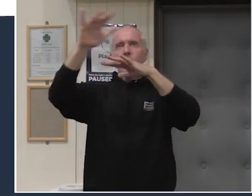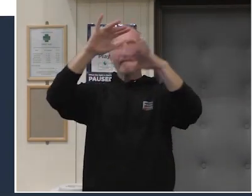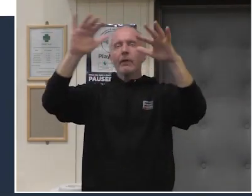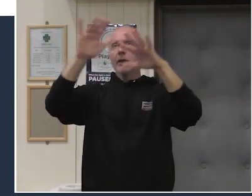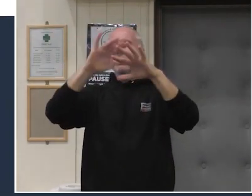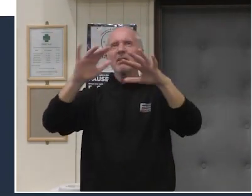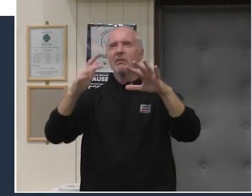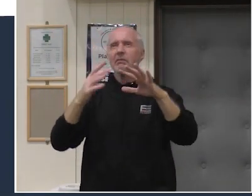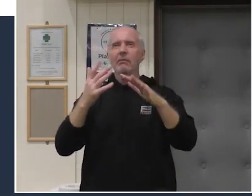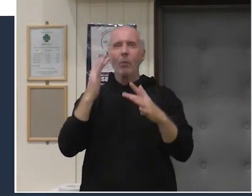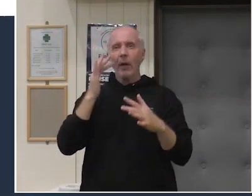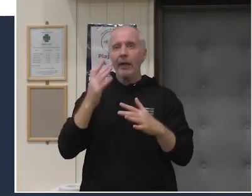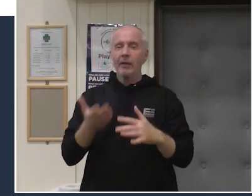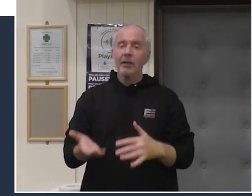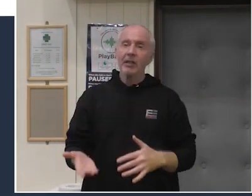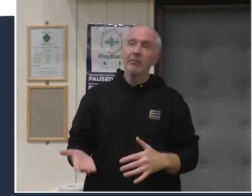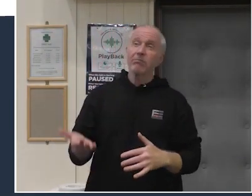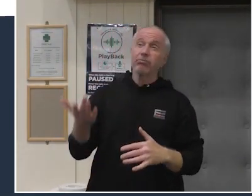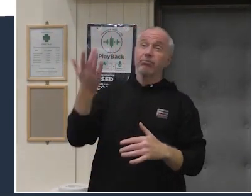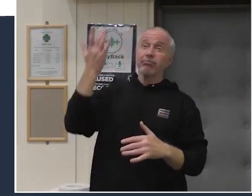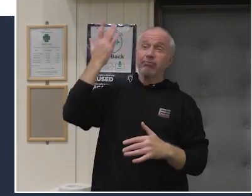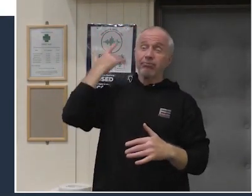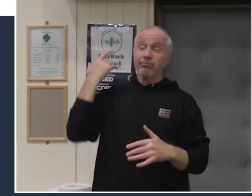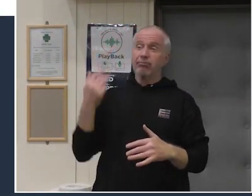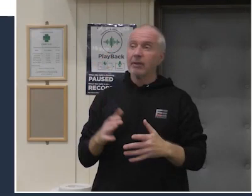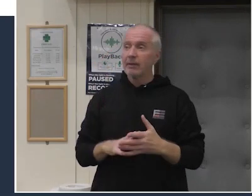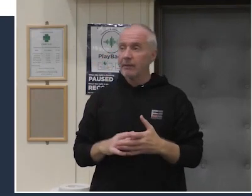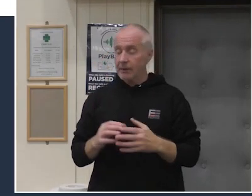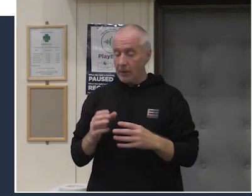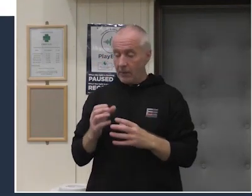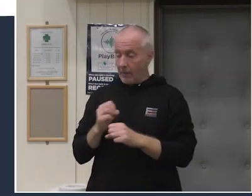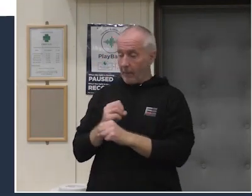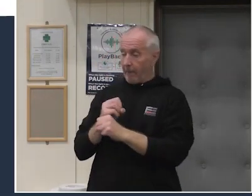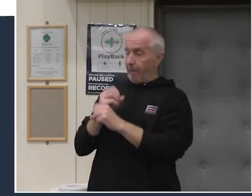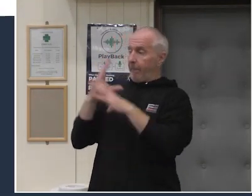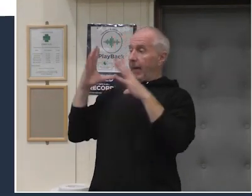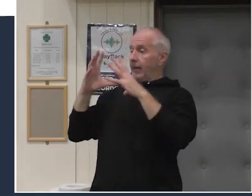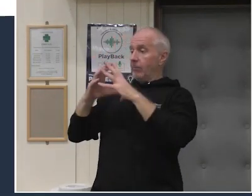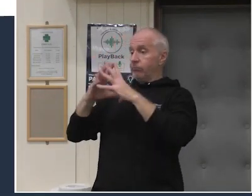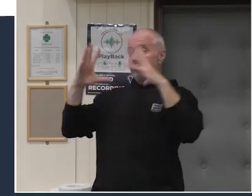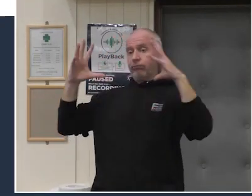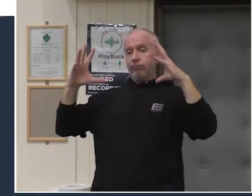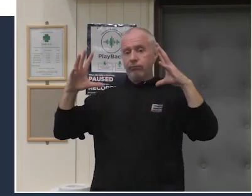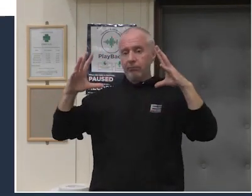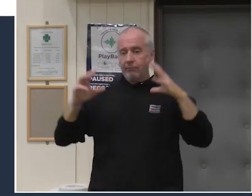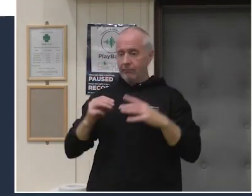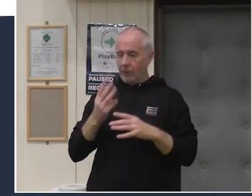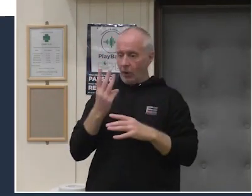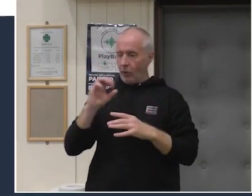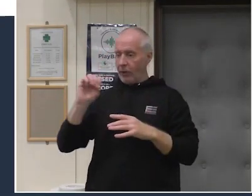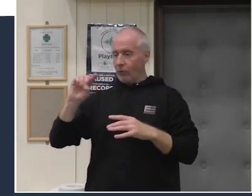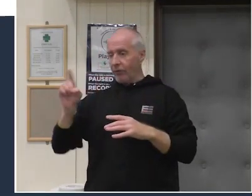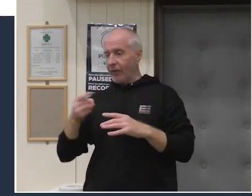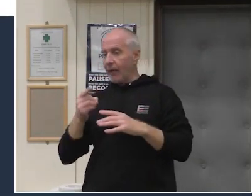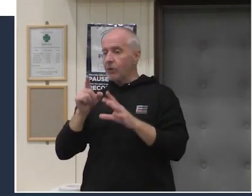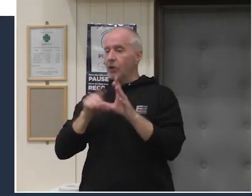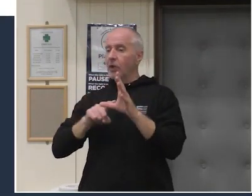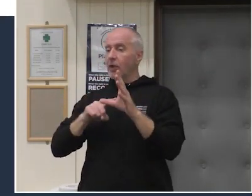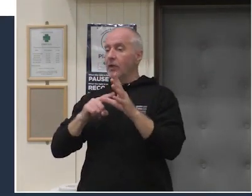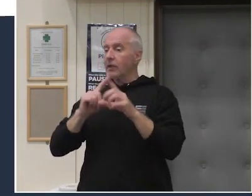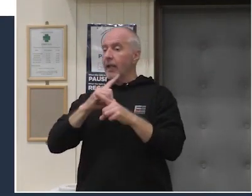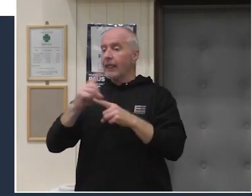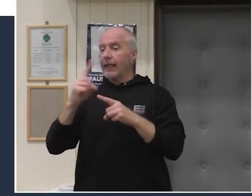region of about 300,000 years after the Big Bang. Now, were much, much, much, much, much